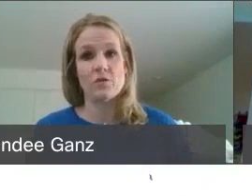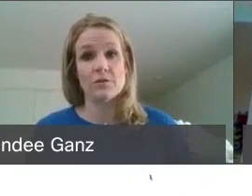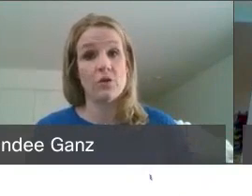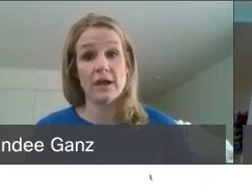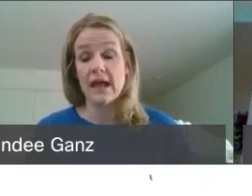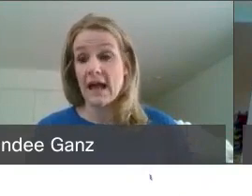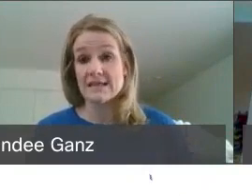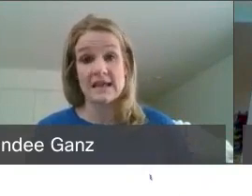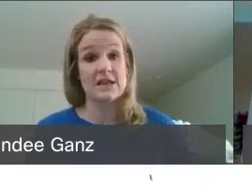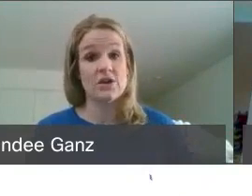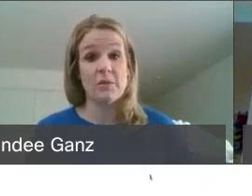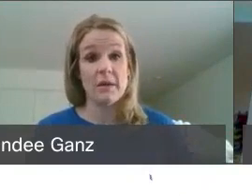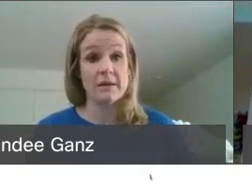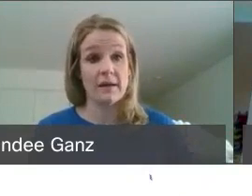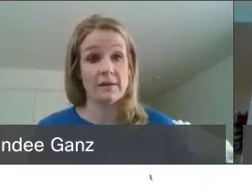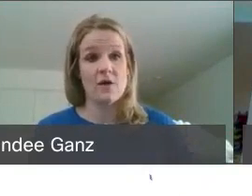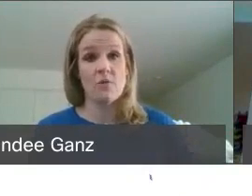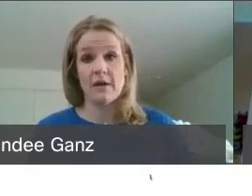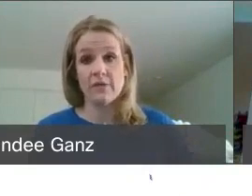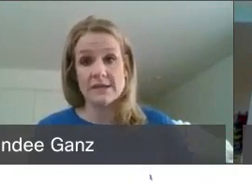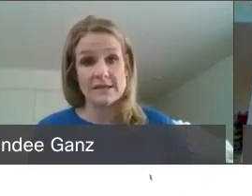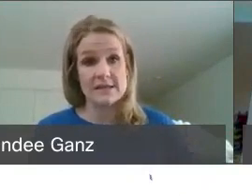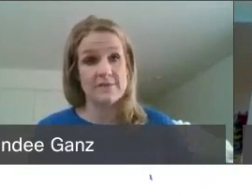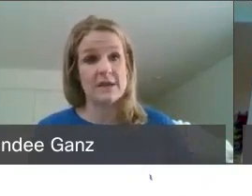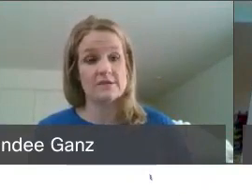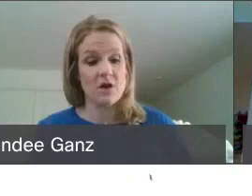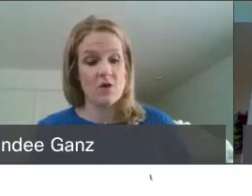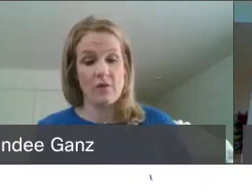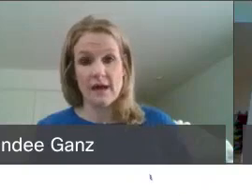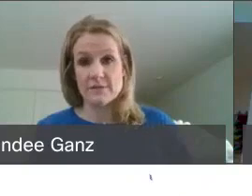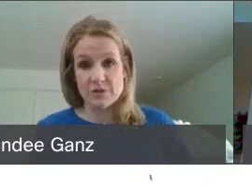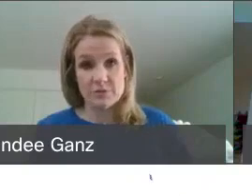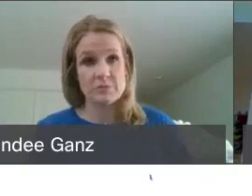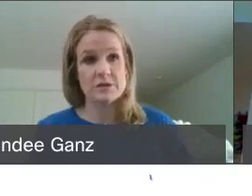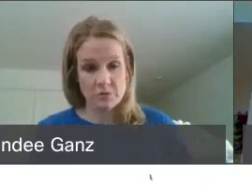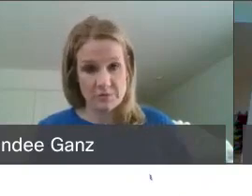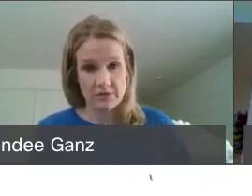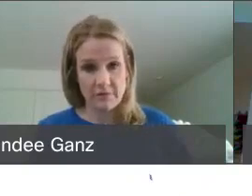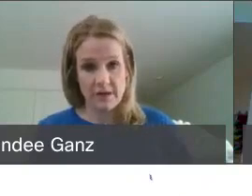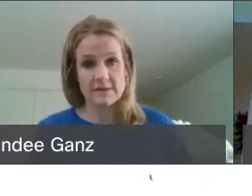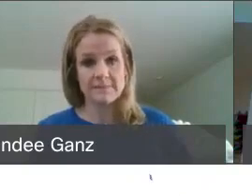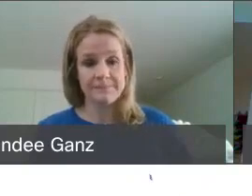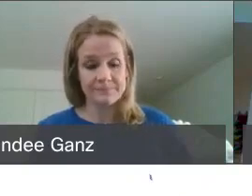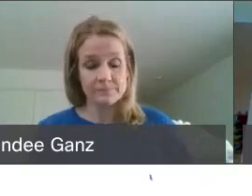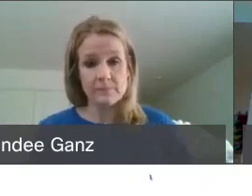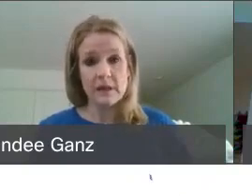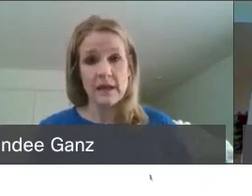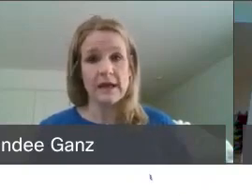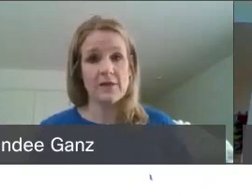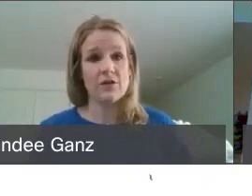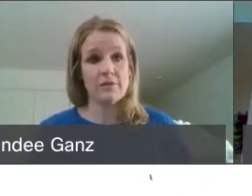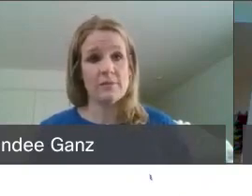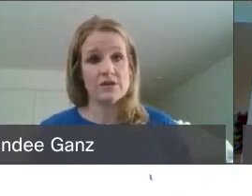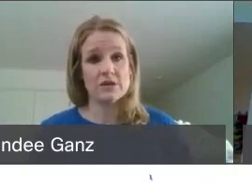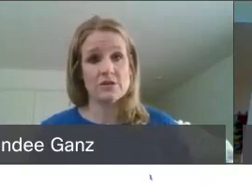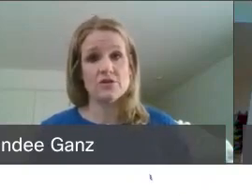stuff that we're deploying has to continue to be maintained. We have licenses fees, we have subscription fees, and